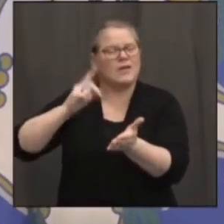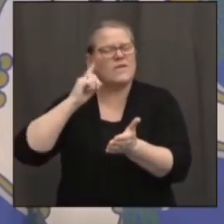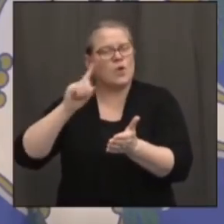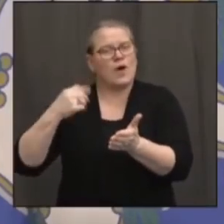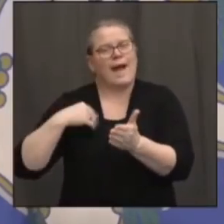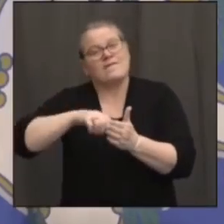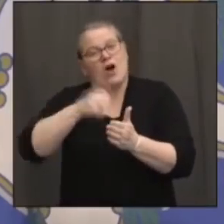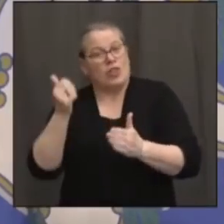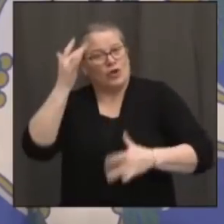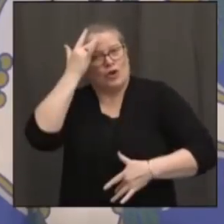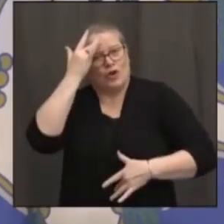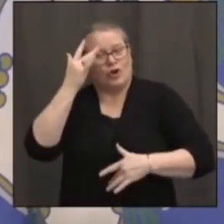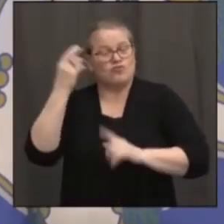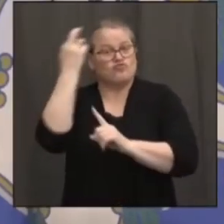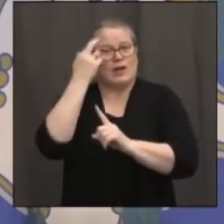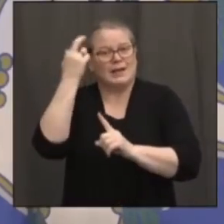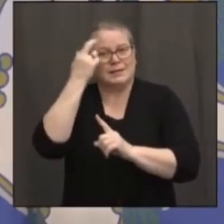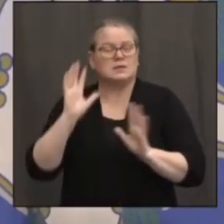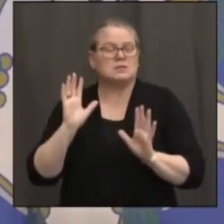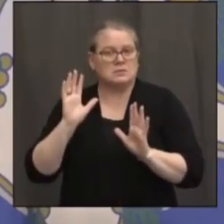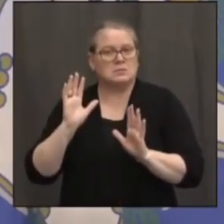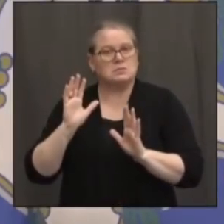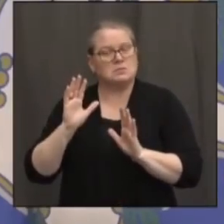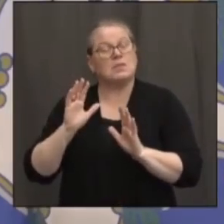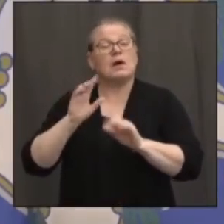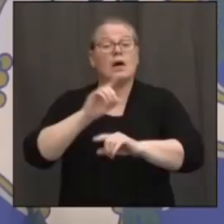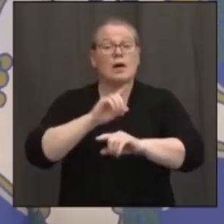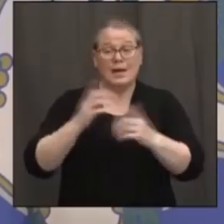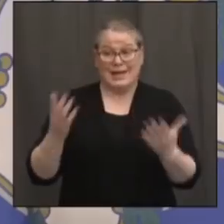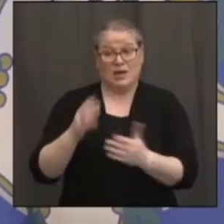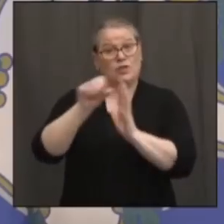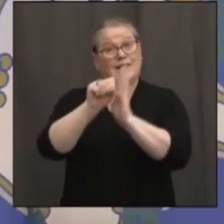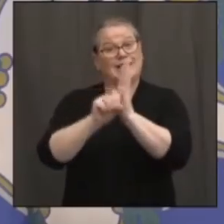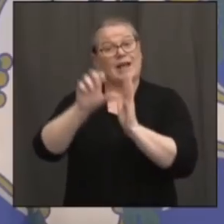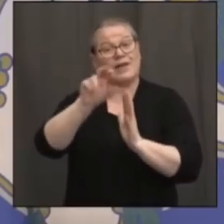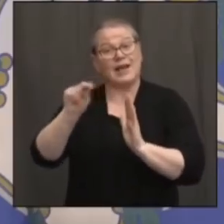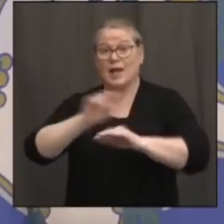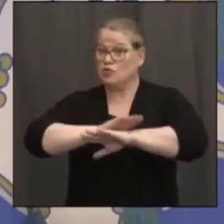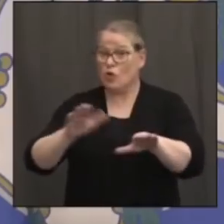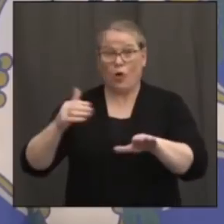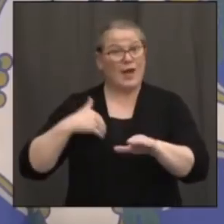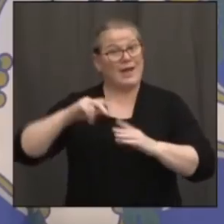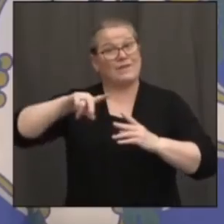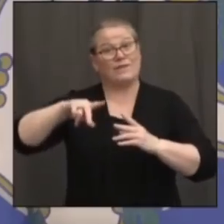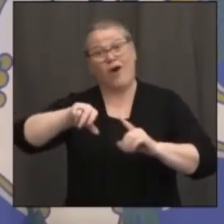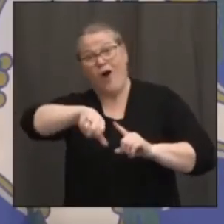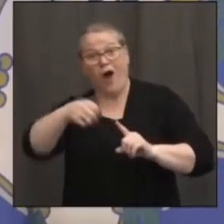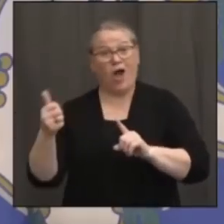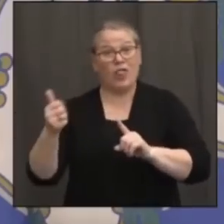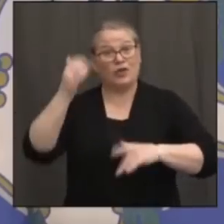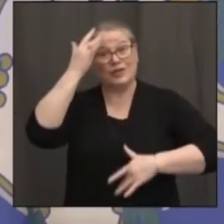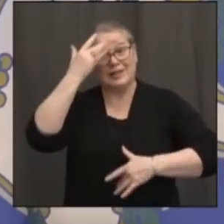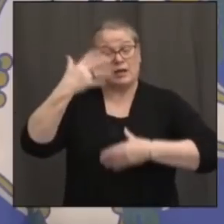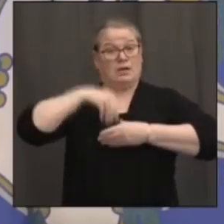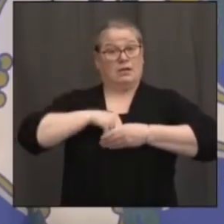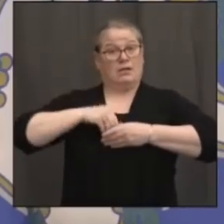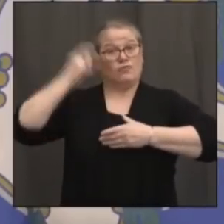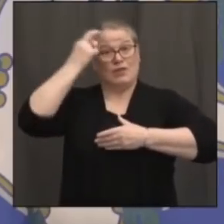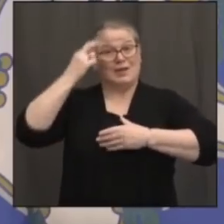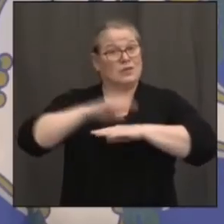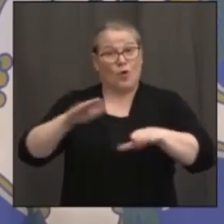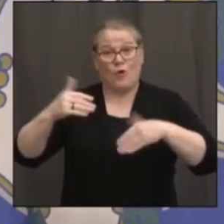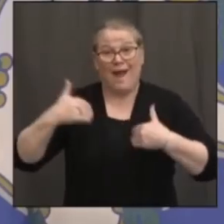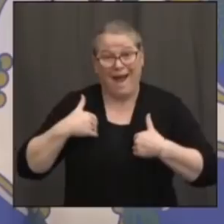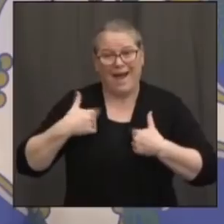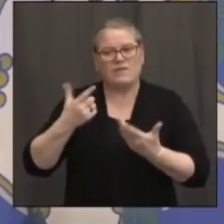comorbidity. If you're one of the 20+% of folks here in the state that don't have that, that's not something that you can do. So I do think